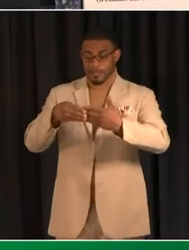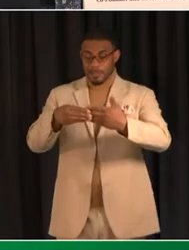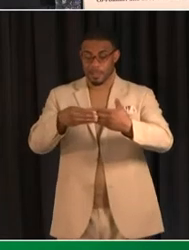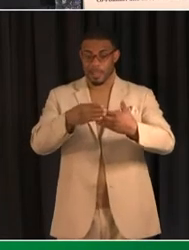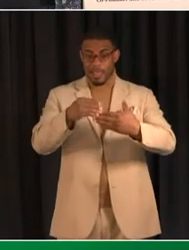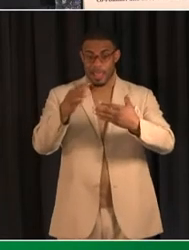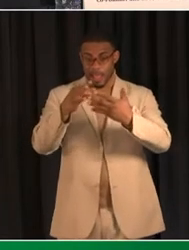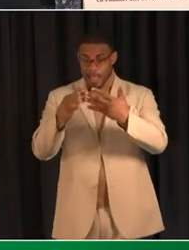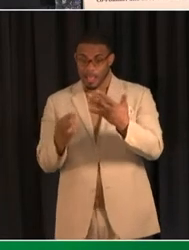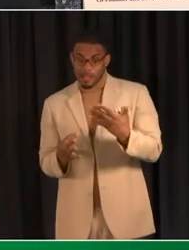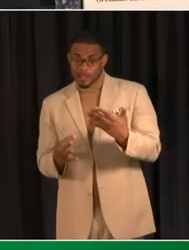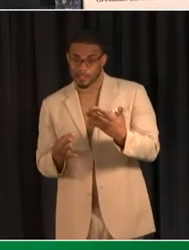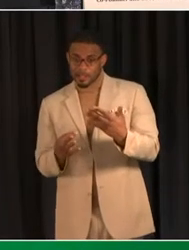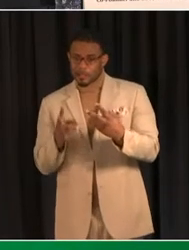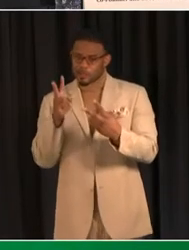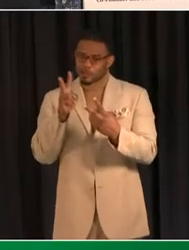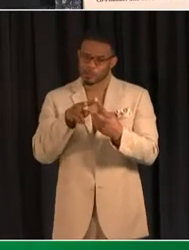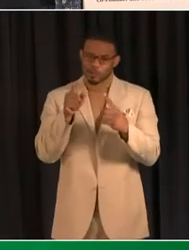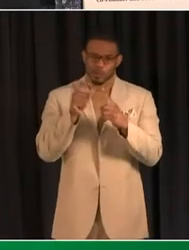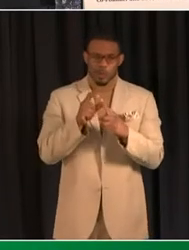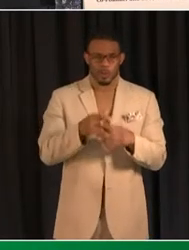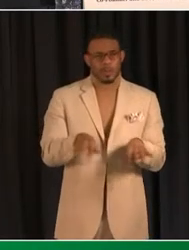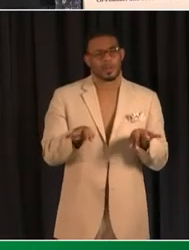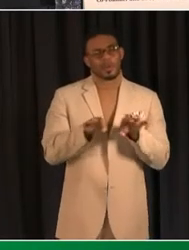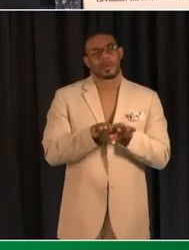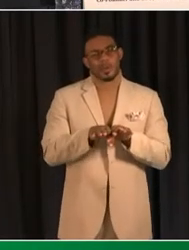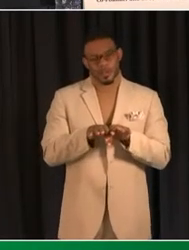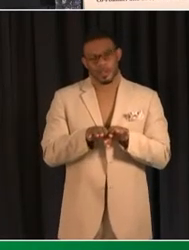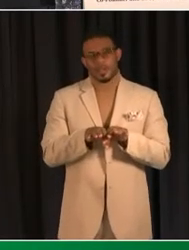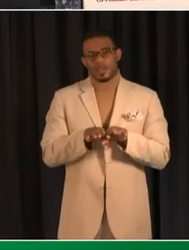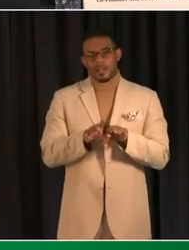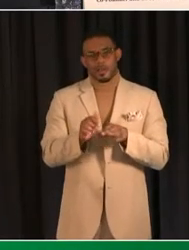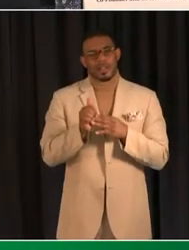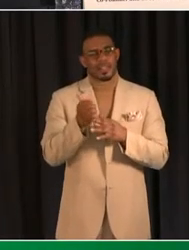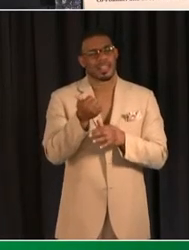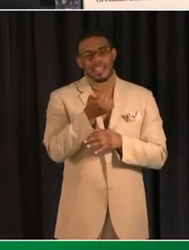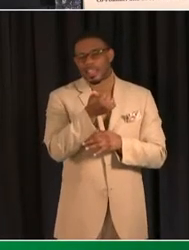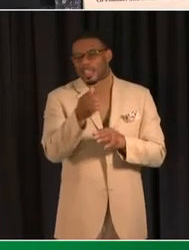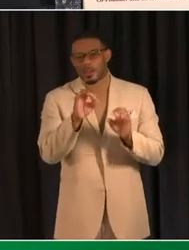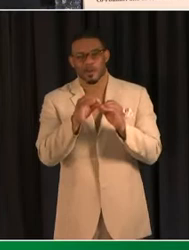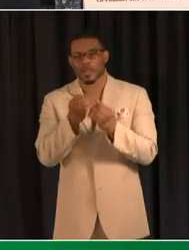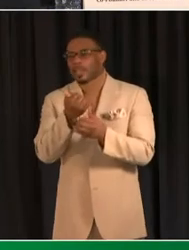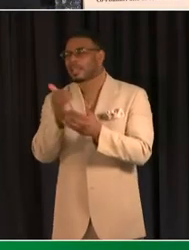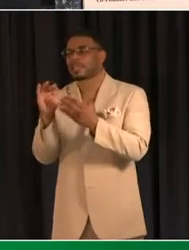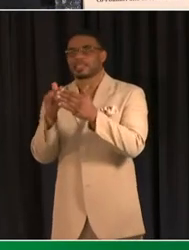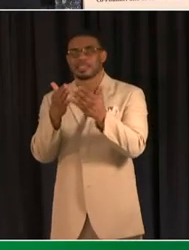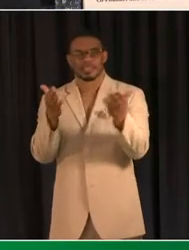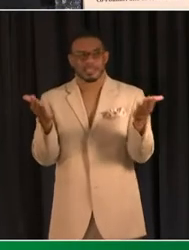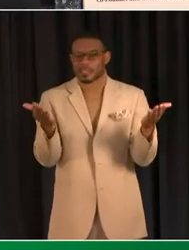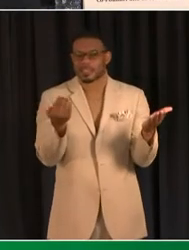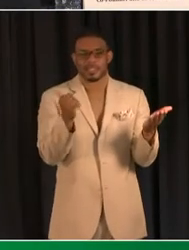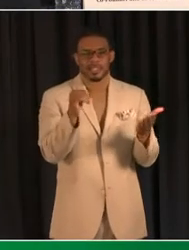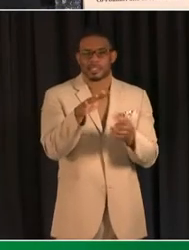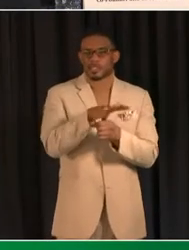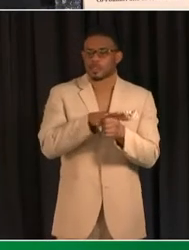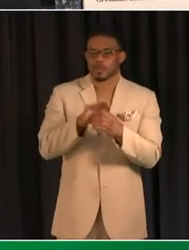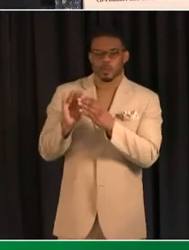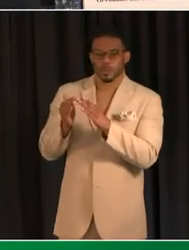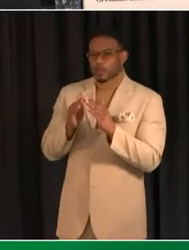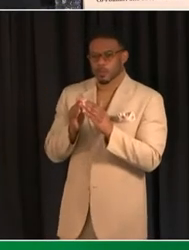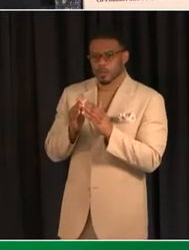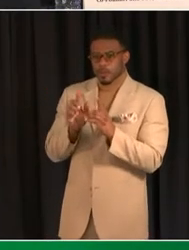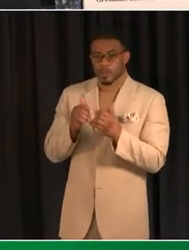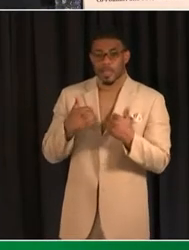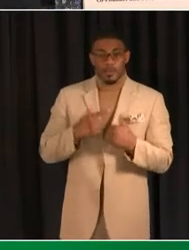is flexibility and optionality. Those are the two terms that I think will lead any organization, any city, any